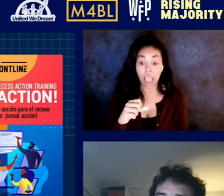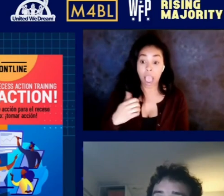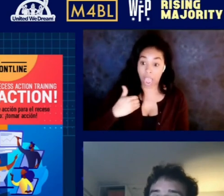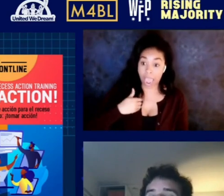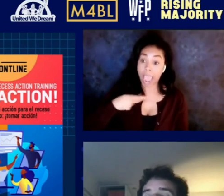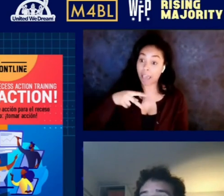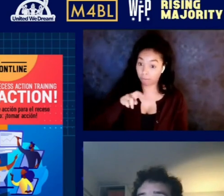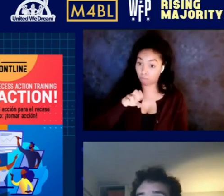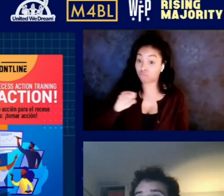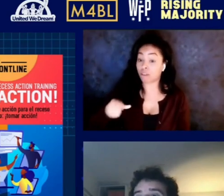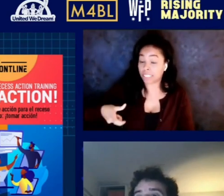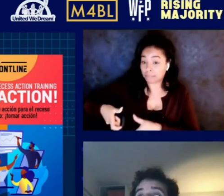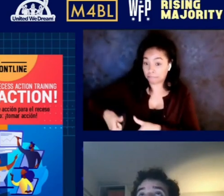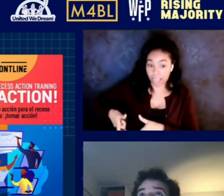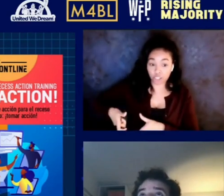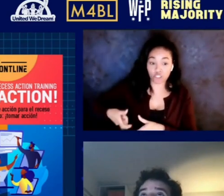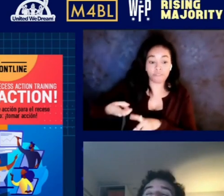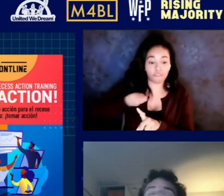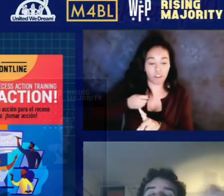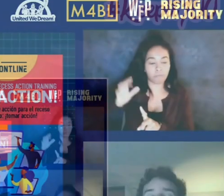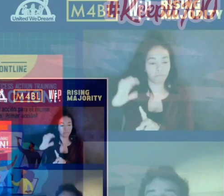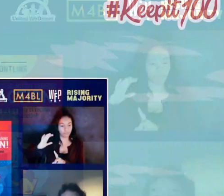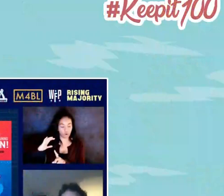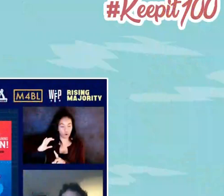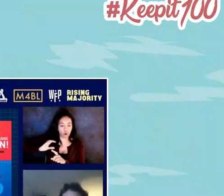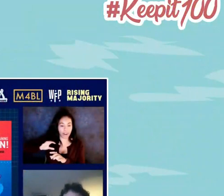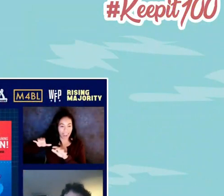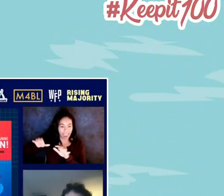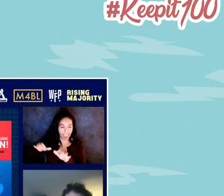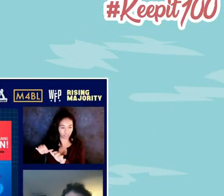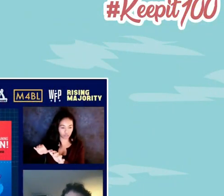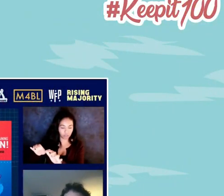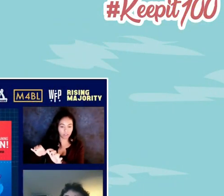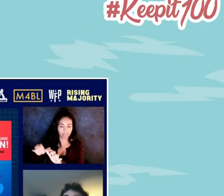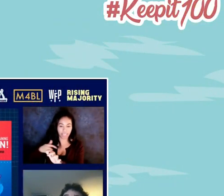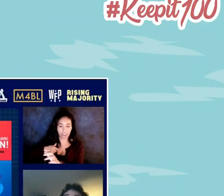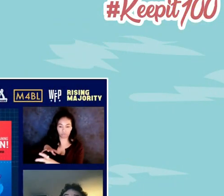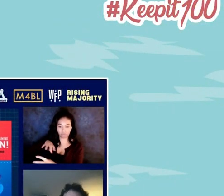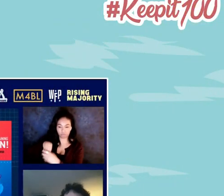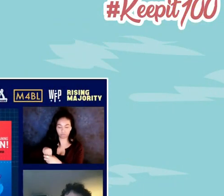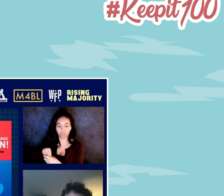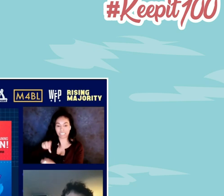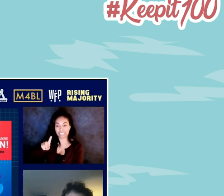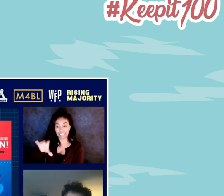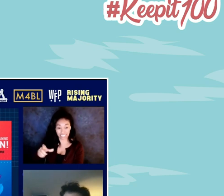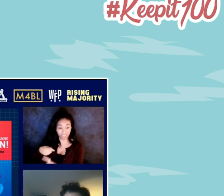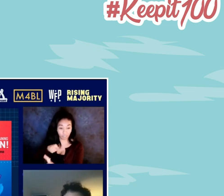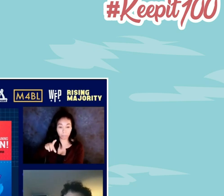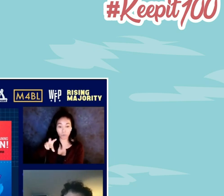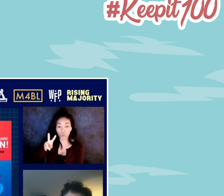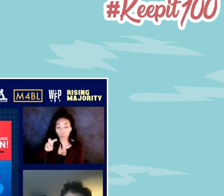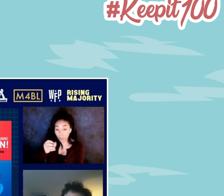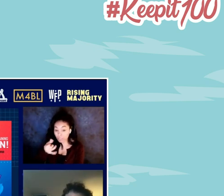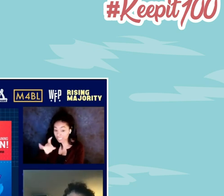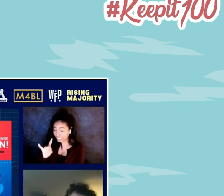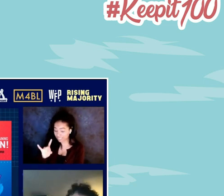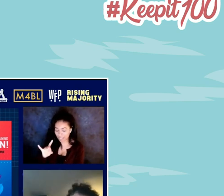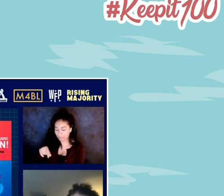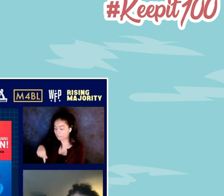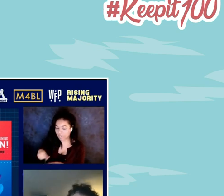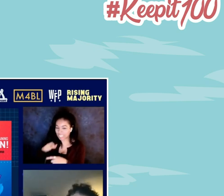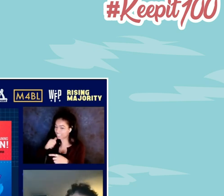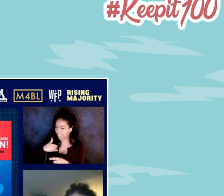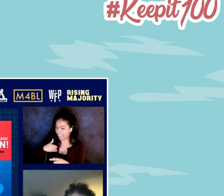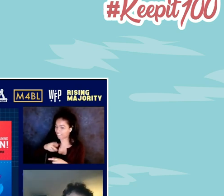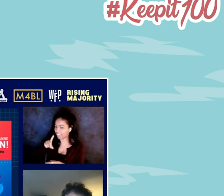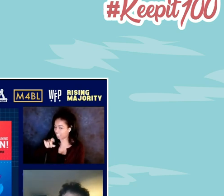badge from an action that I had participated in DC in 2018. It wasn't dated. And I showed this